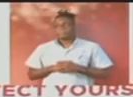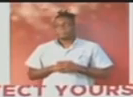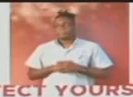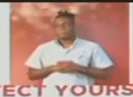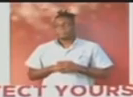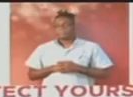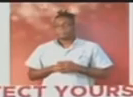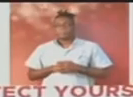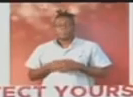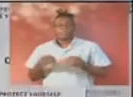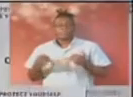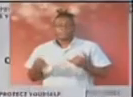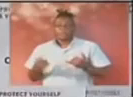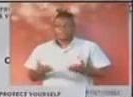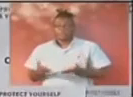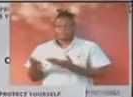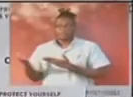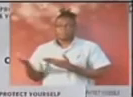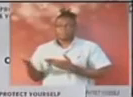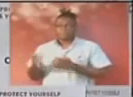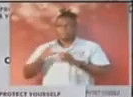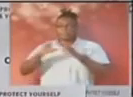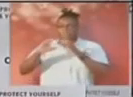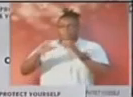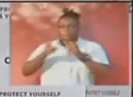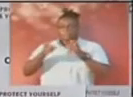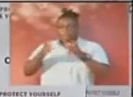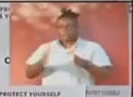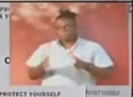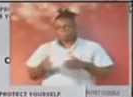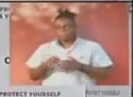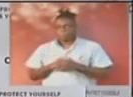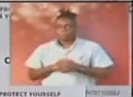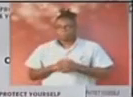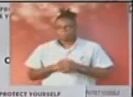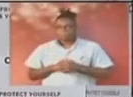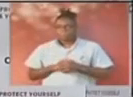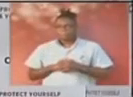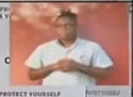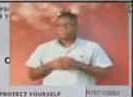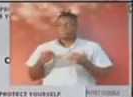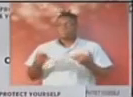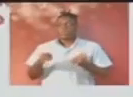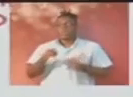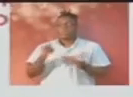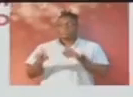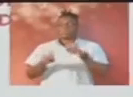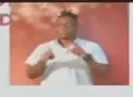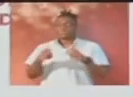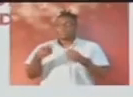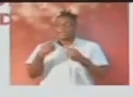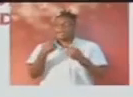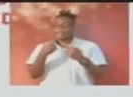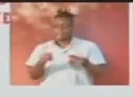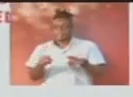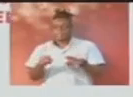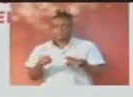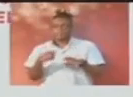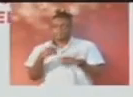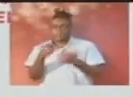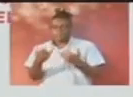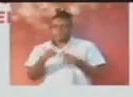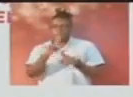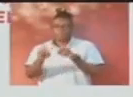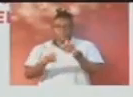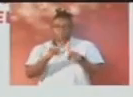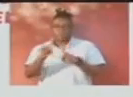over to Mr. Alexander. Thank you very much, Dr. Hines. We now move into our question and answer segment. The media